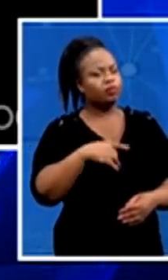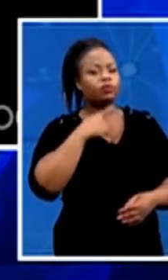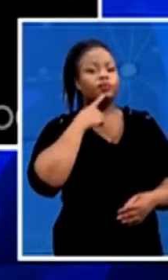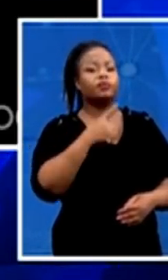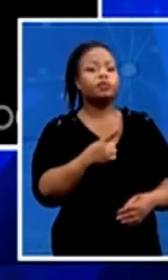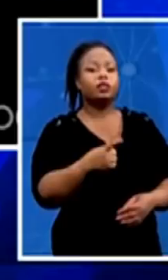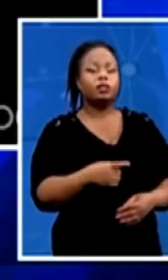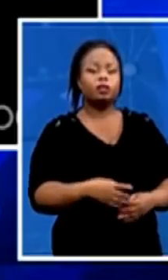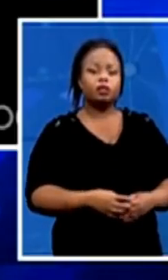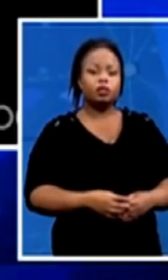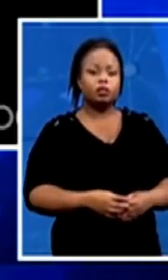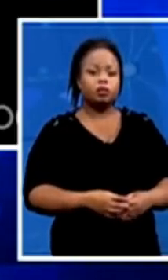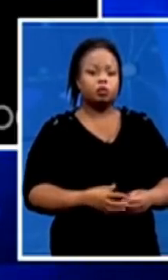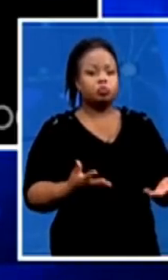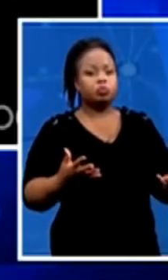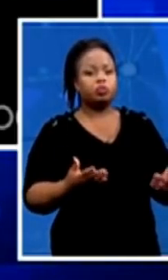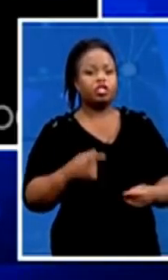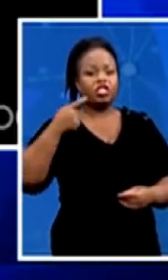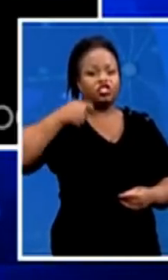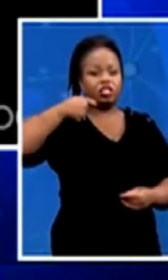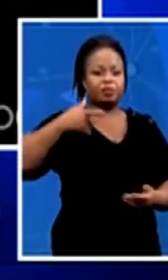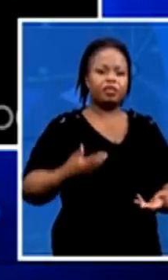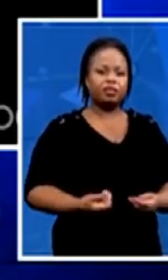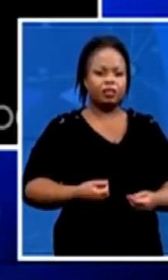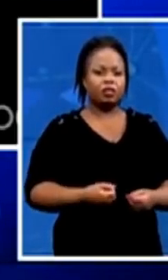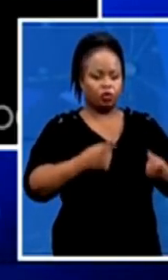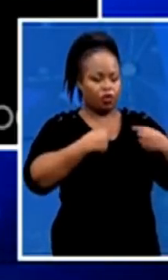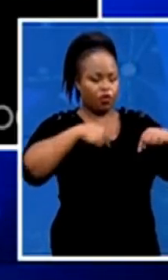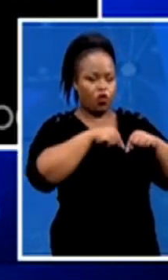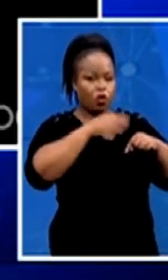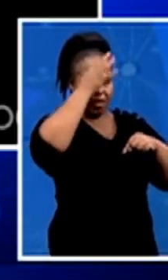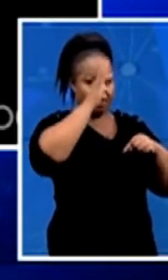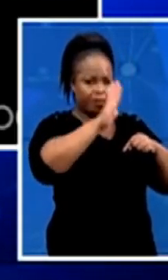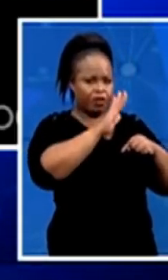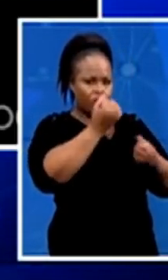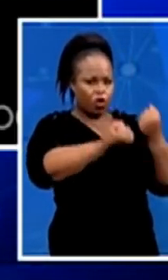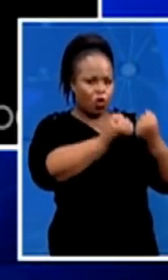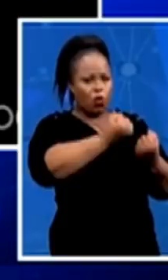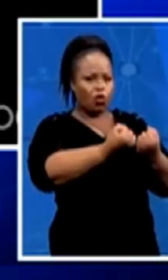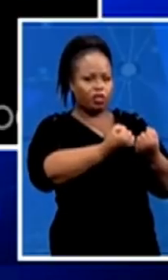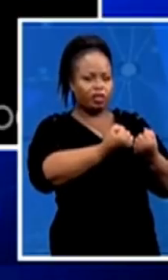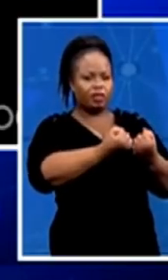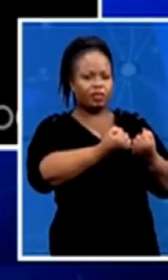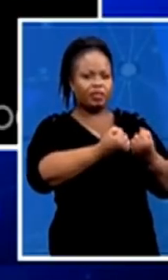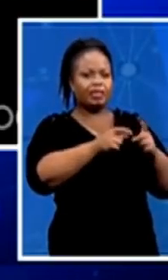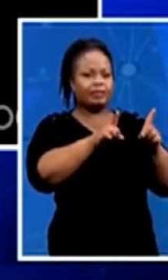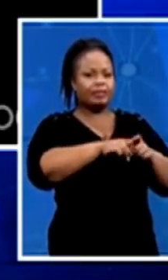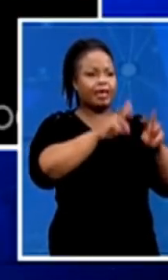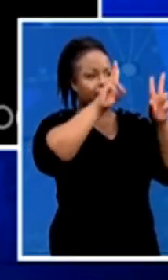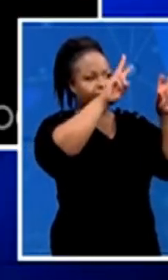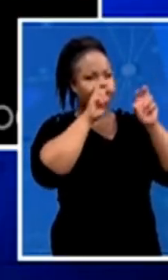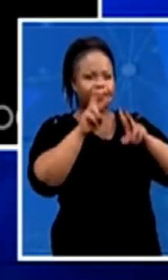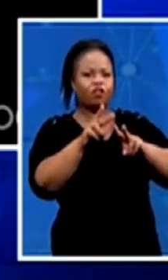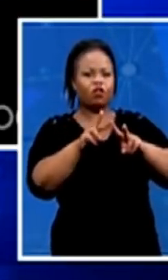judgment, the majority's judgment, is replete with references to Mr.